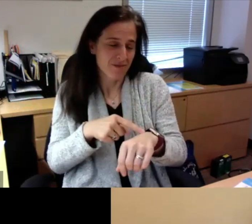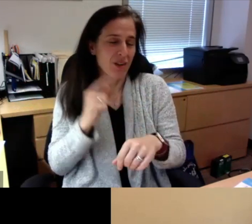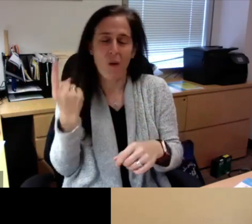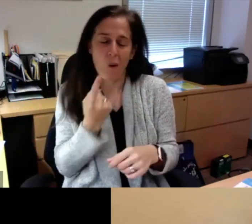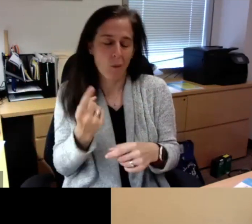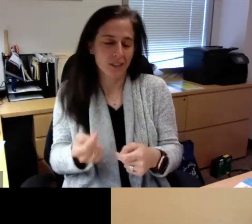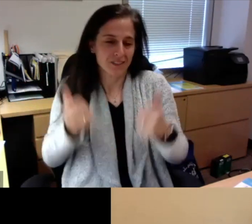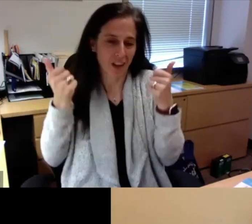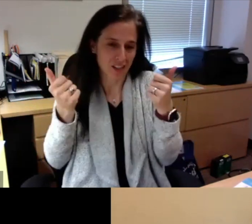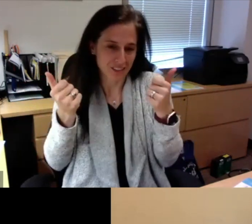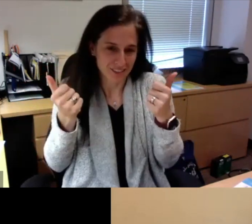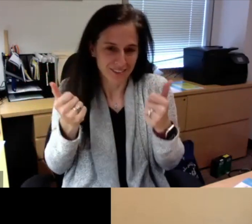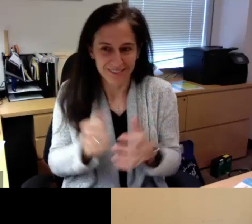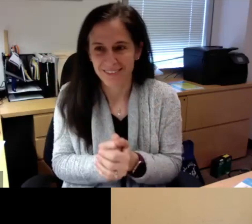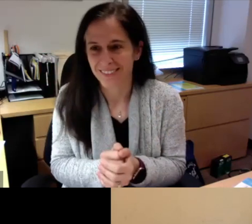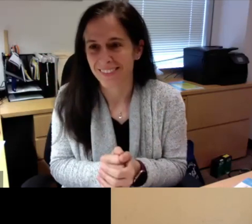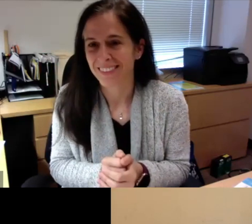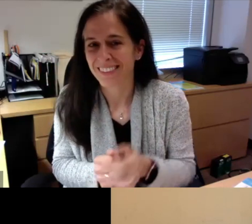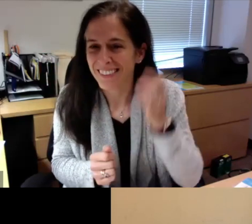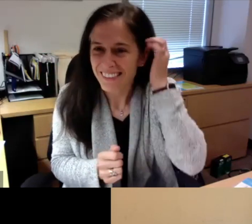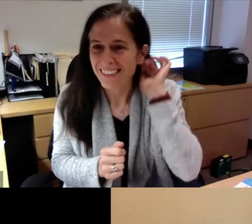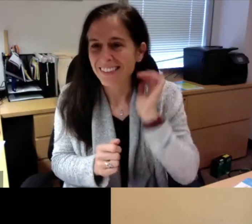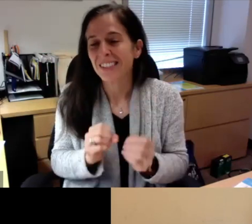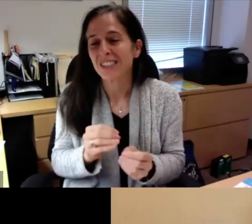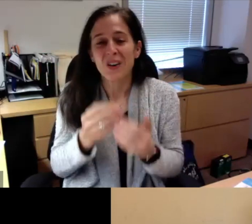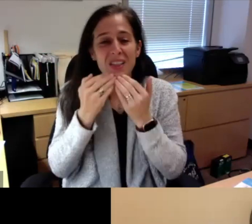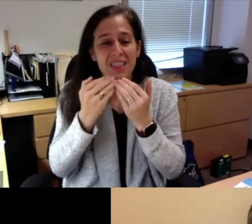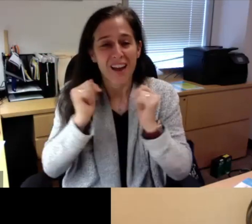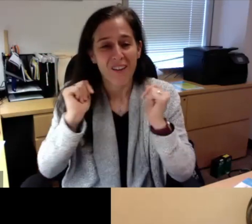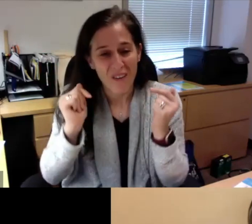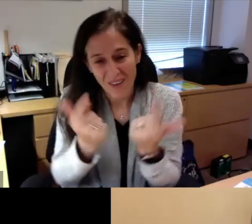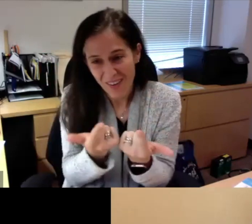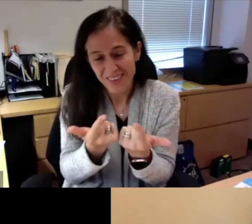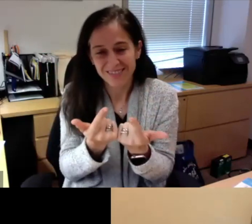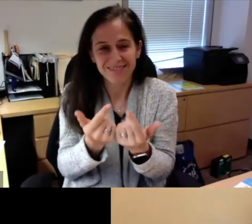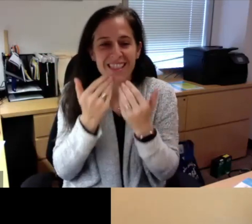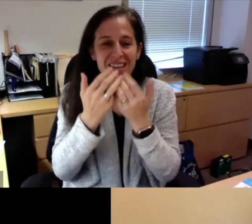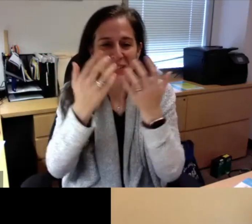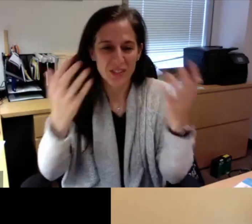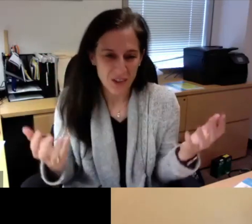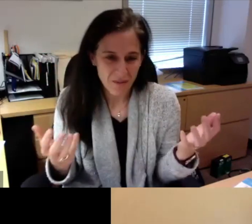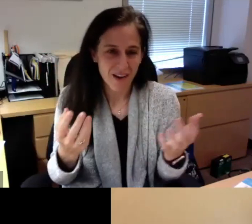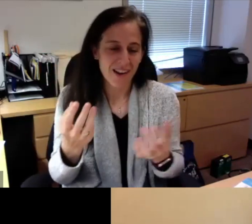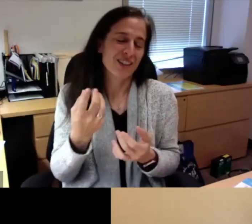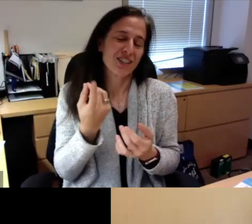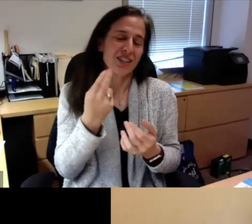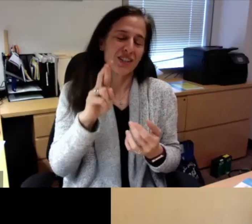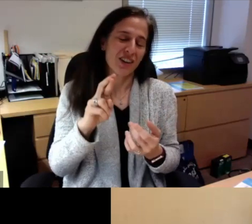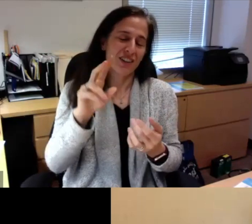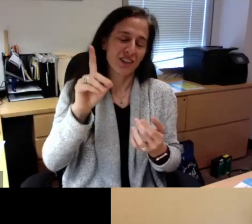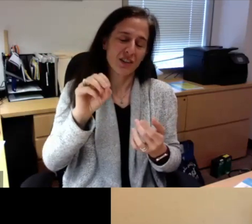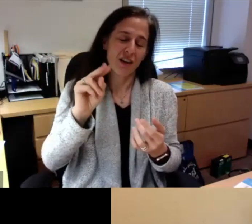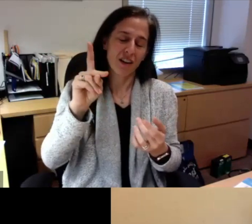it's a good time always goes quickly. That's what I say when you're having fun. So thank you, everyone. Thank you so much,